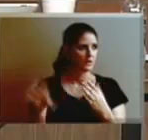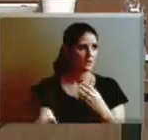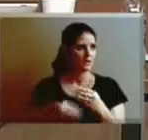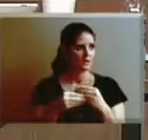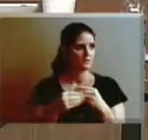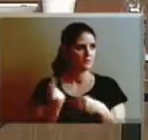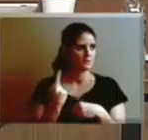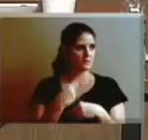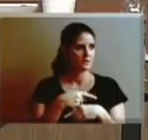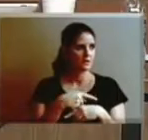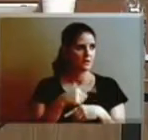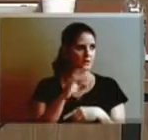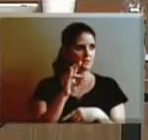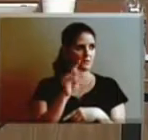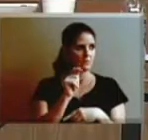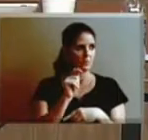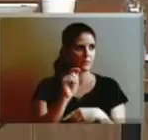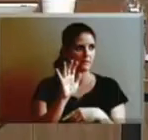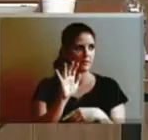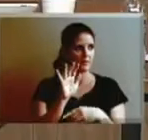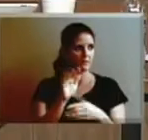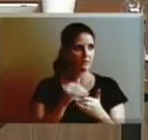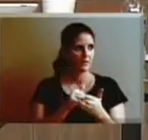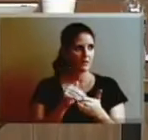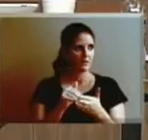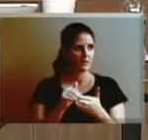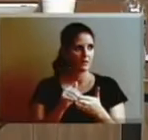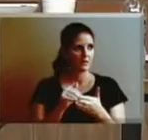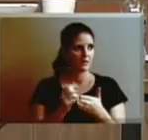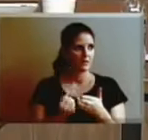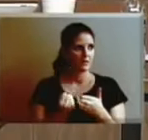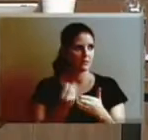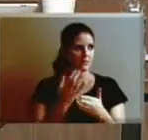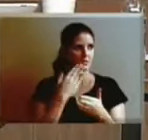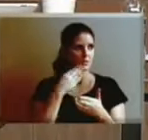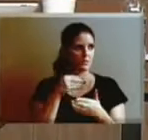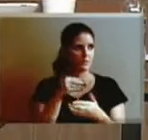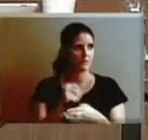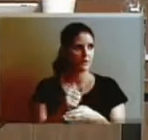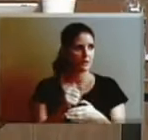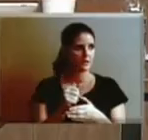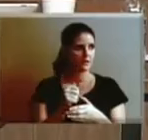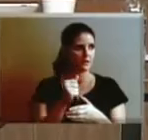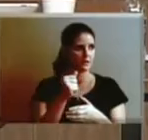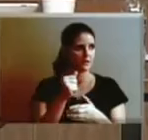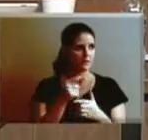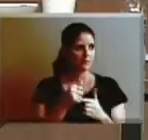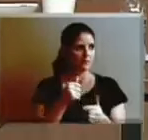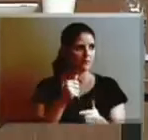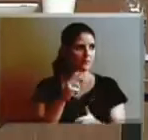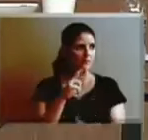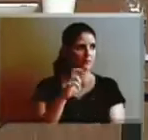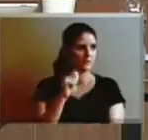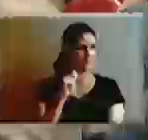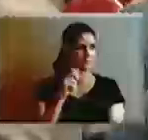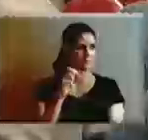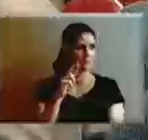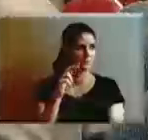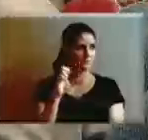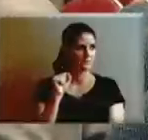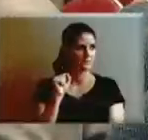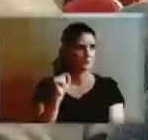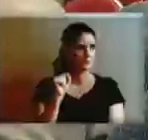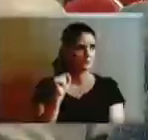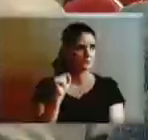That is correct. Okay. How much of that is coming out of reserves in your proposal? $5 million will come out of